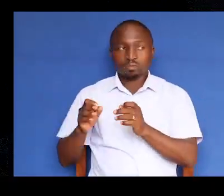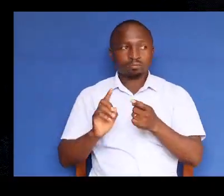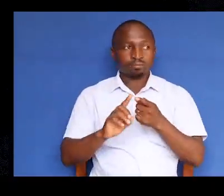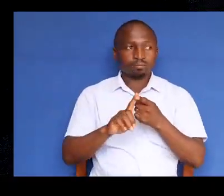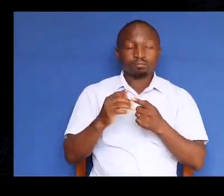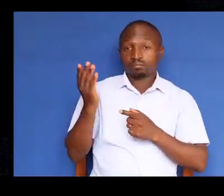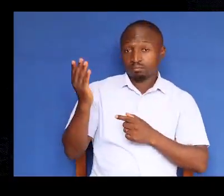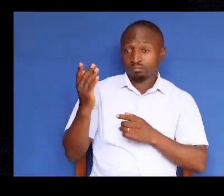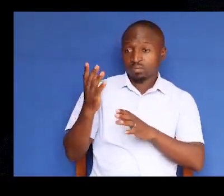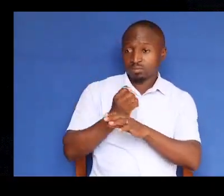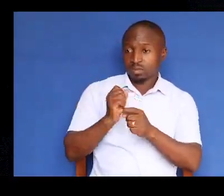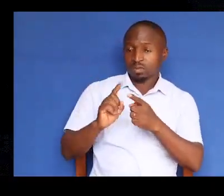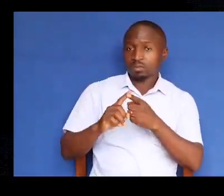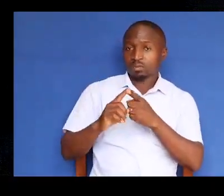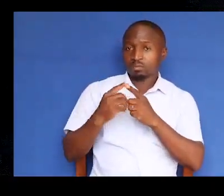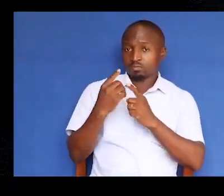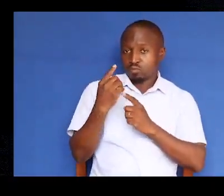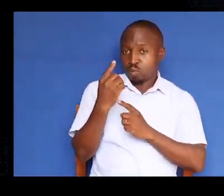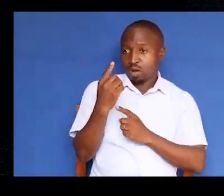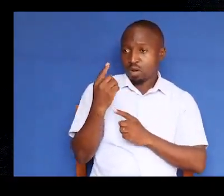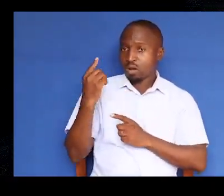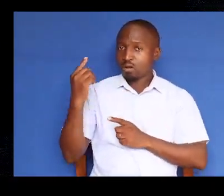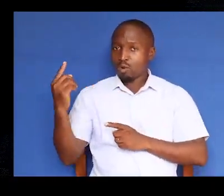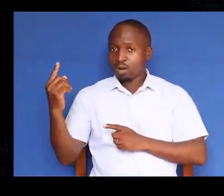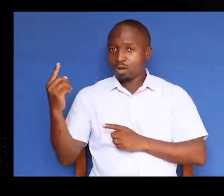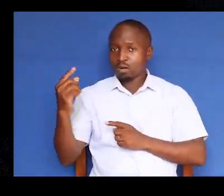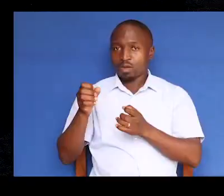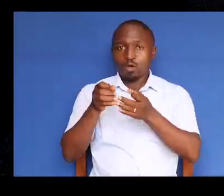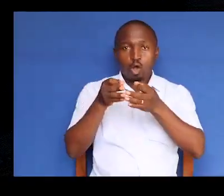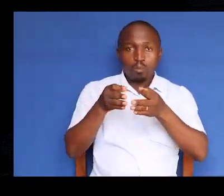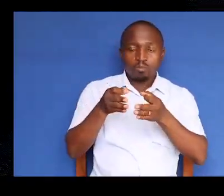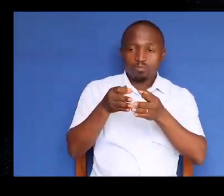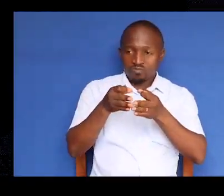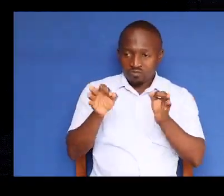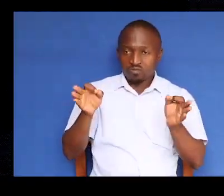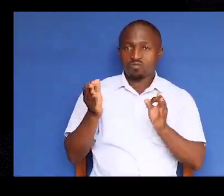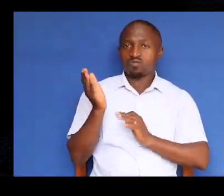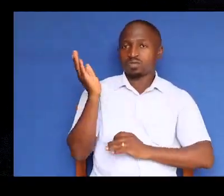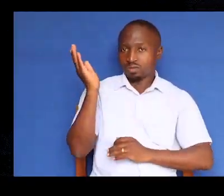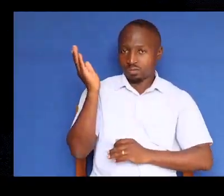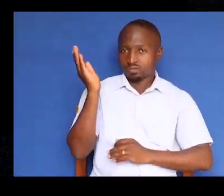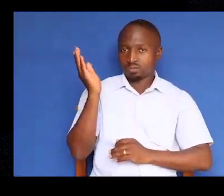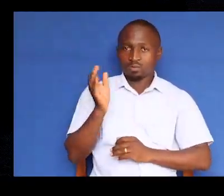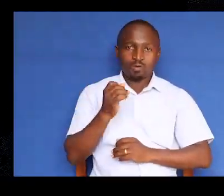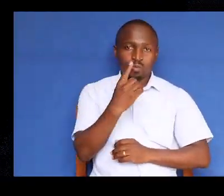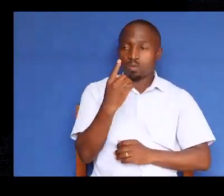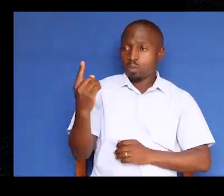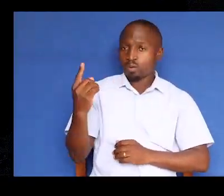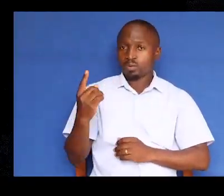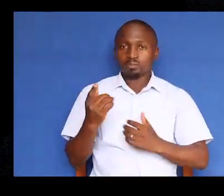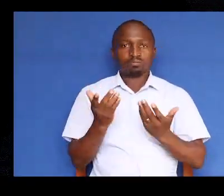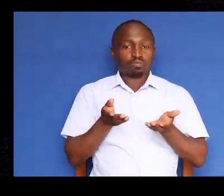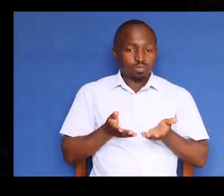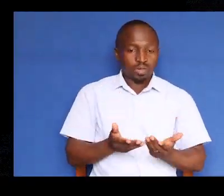be 10 for 10, we get 1. So there is 1 opportunity cost for Tanzania